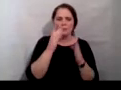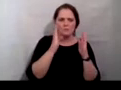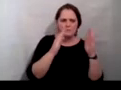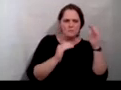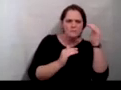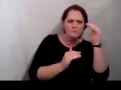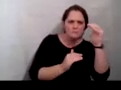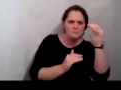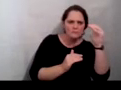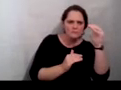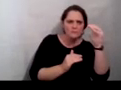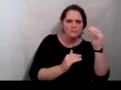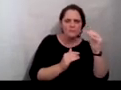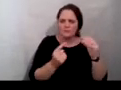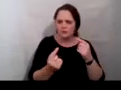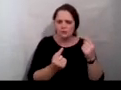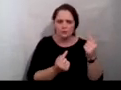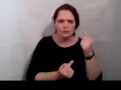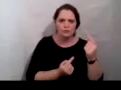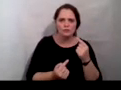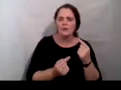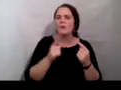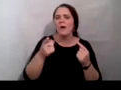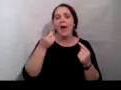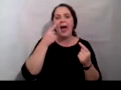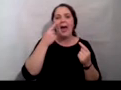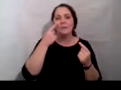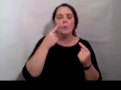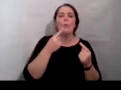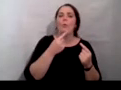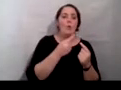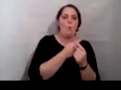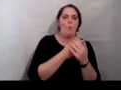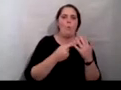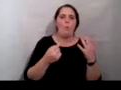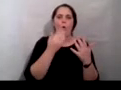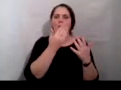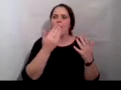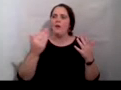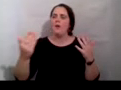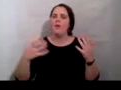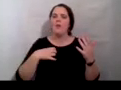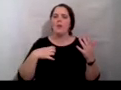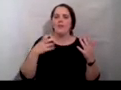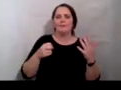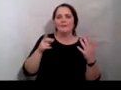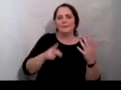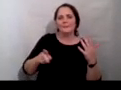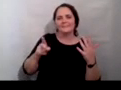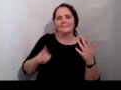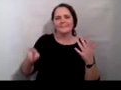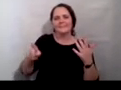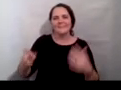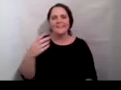just focusing on the individual artworks, if you look at her body of artwork and look at trends and, kind of recurring